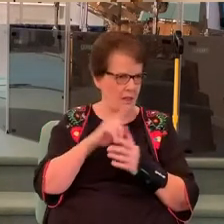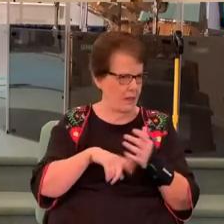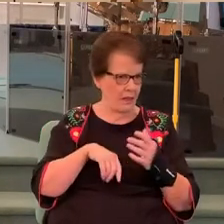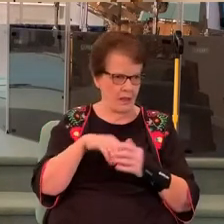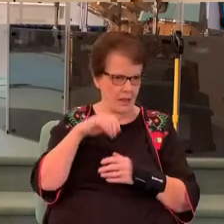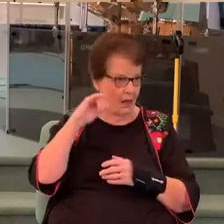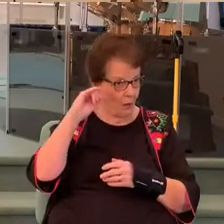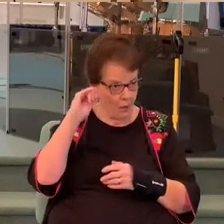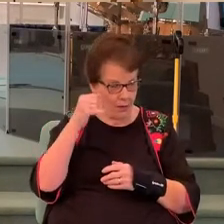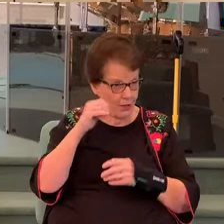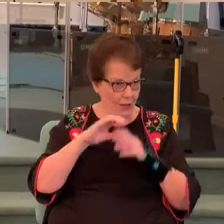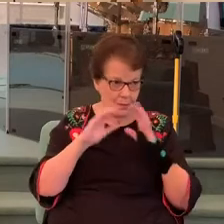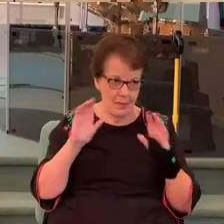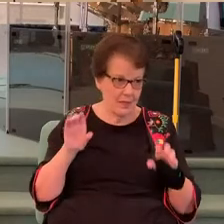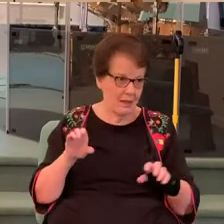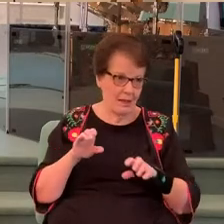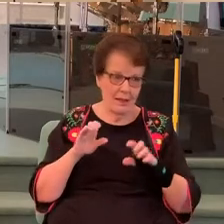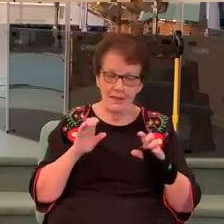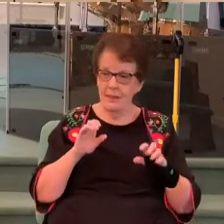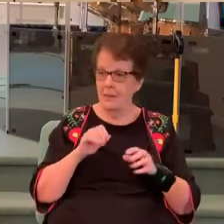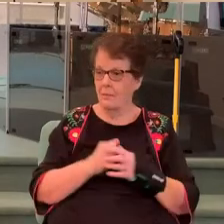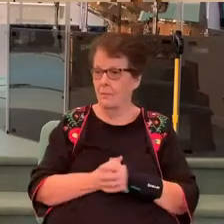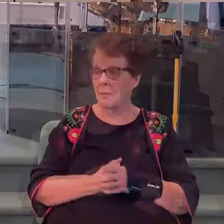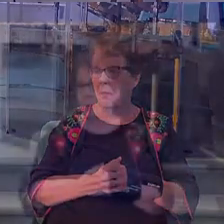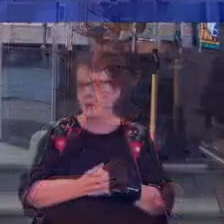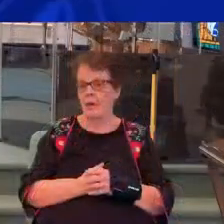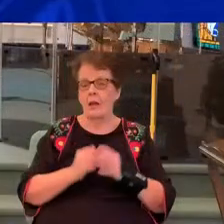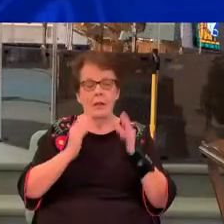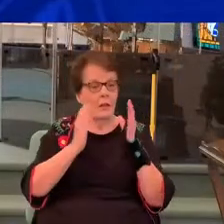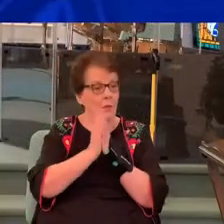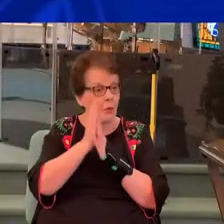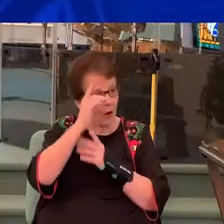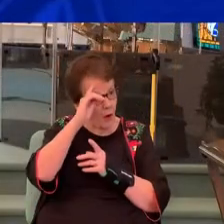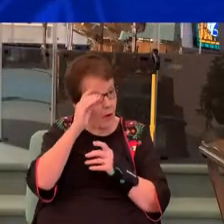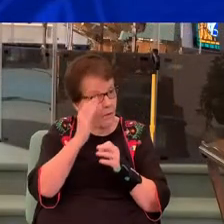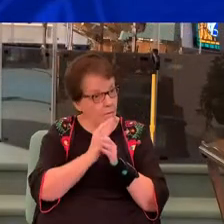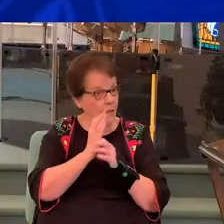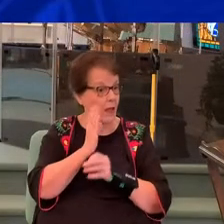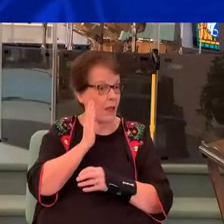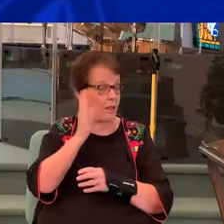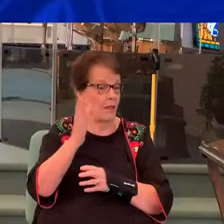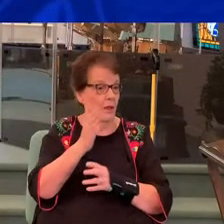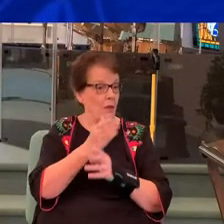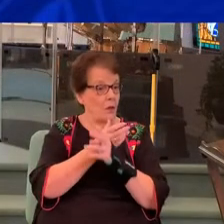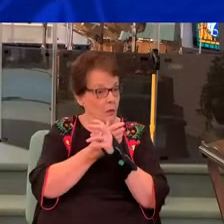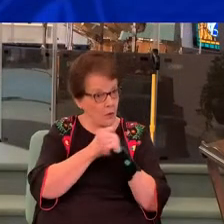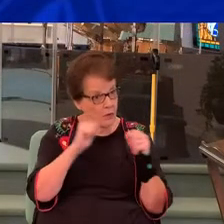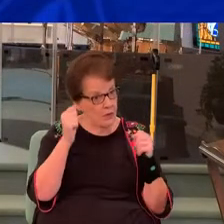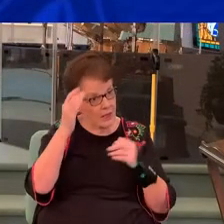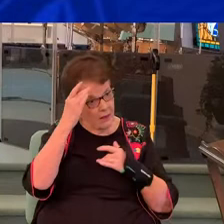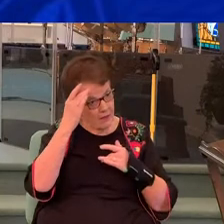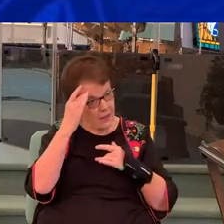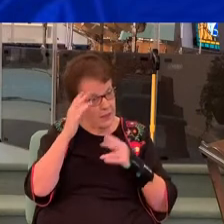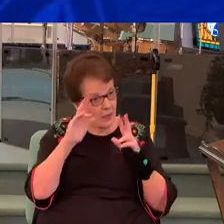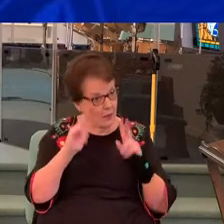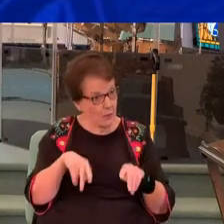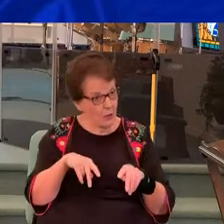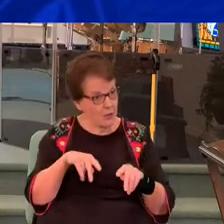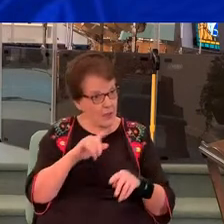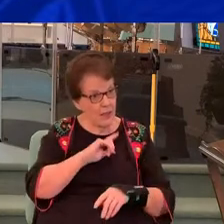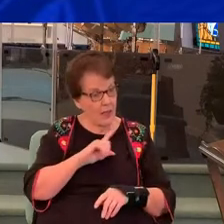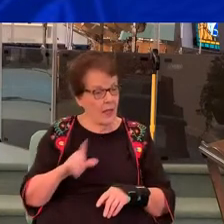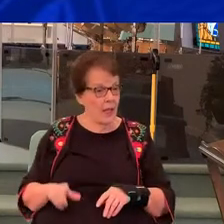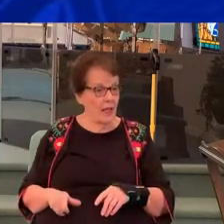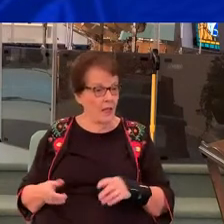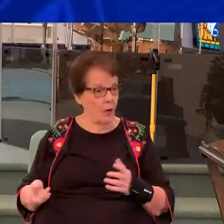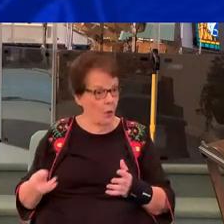why we should pray, beginning in verse 15. The prayer of faith will save the sick person, and the Lord will raise him up.